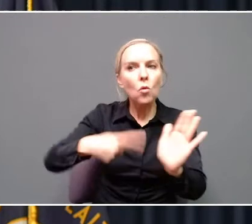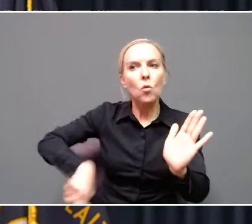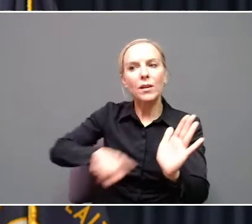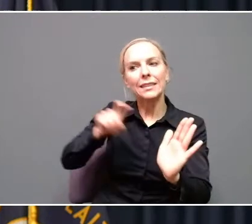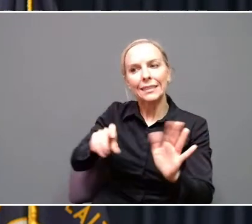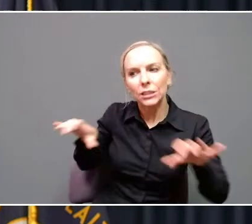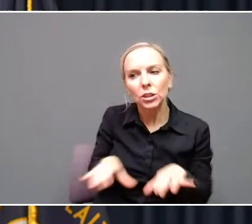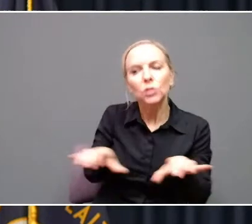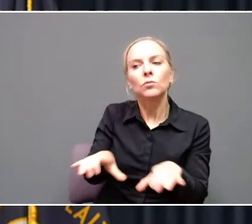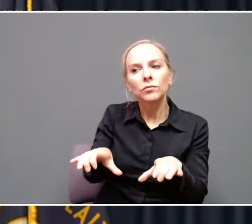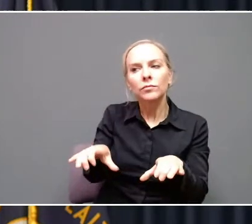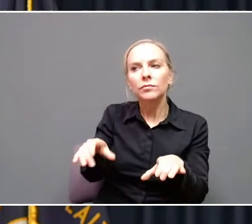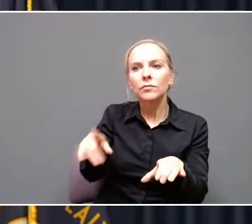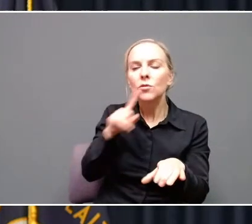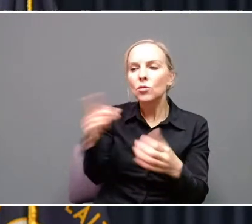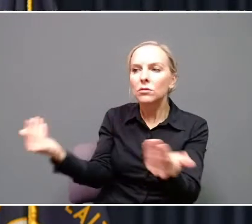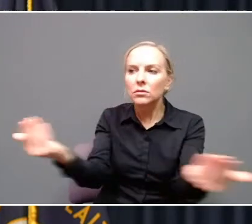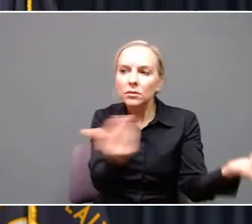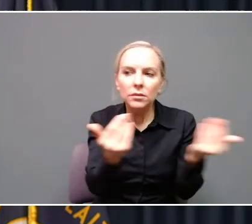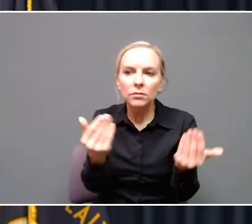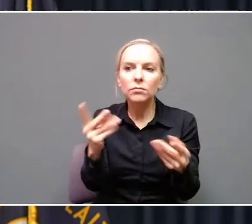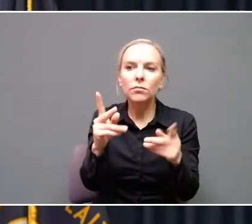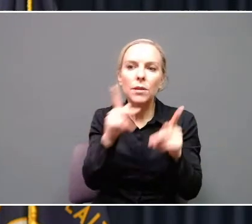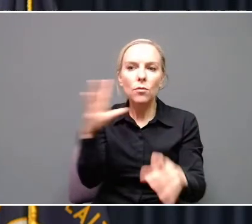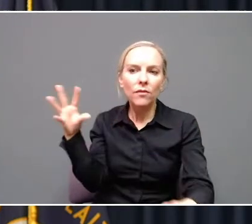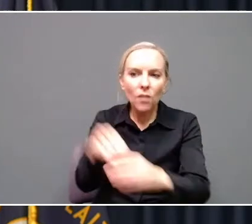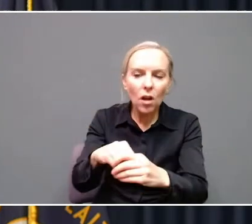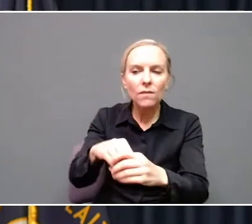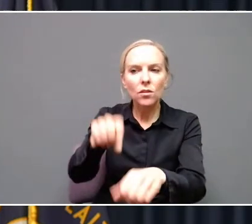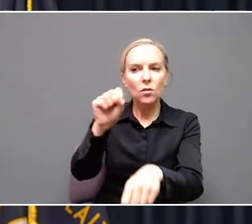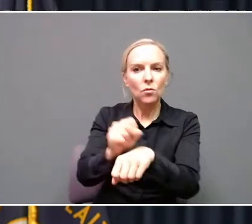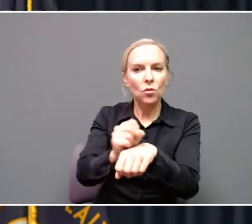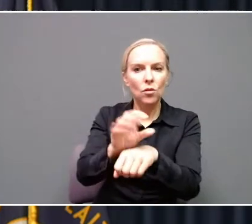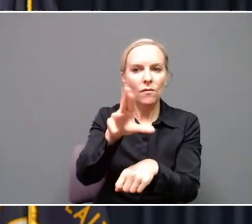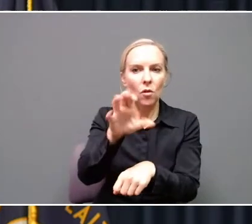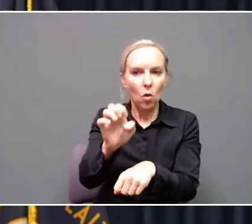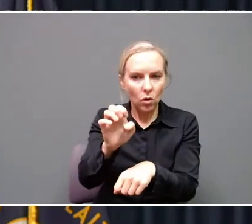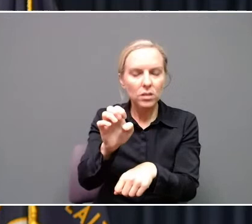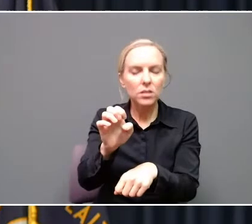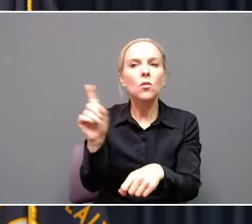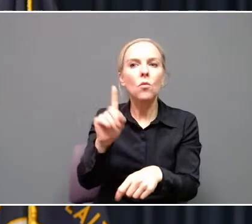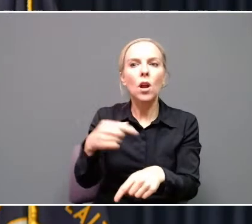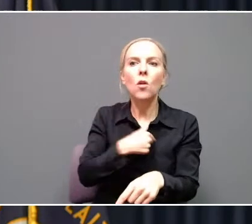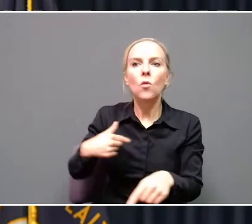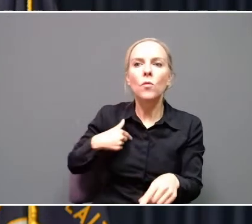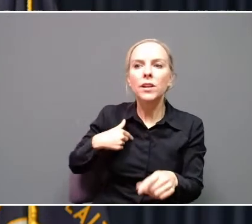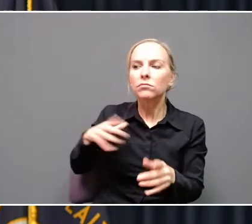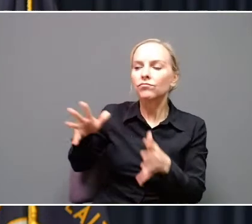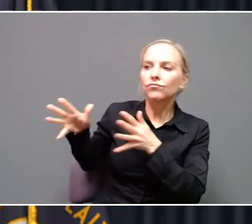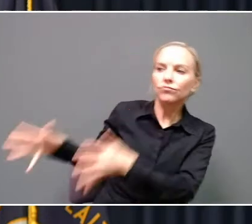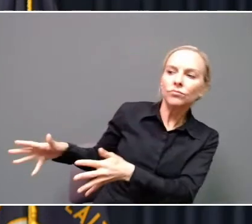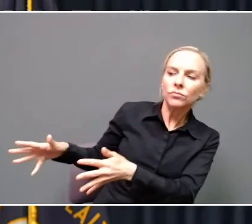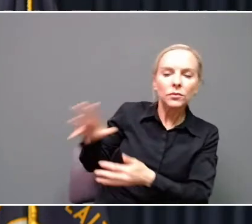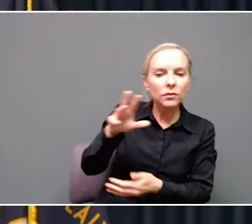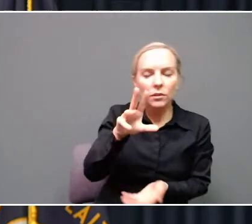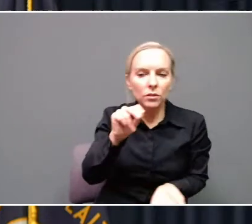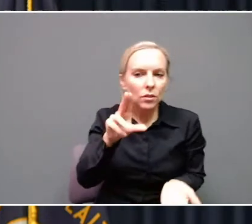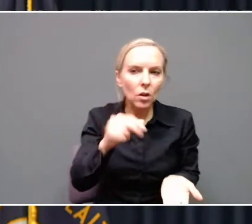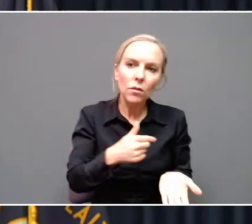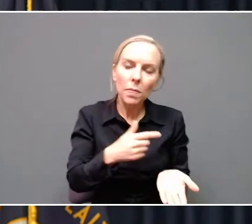people in the workforce, and where we don't need to be laying blame. See, during the last